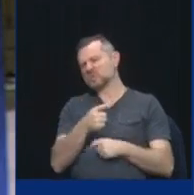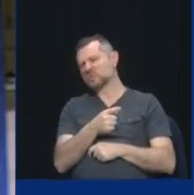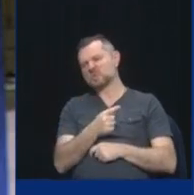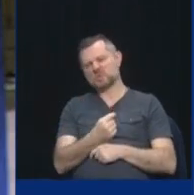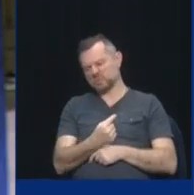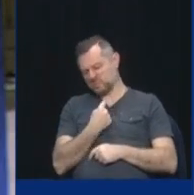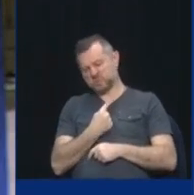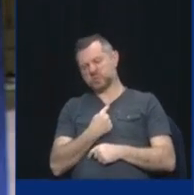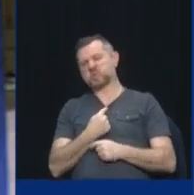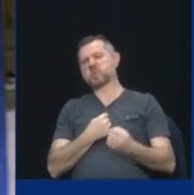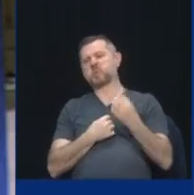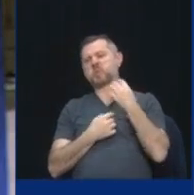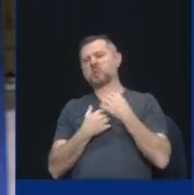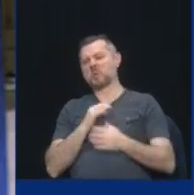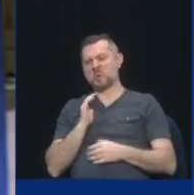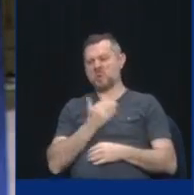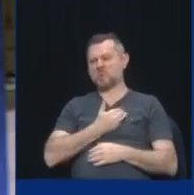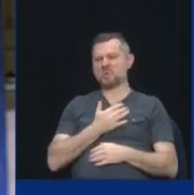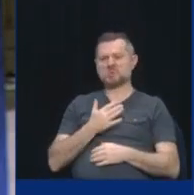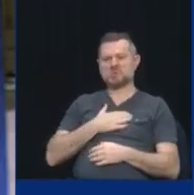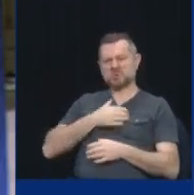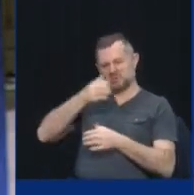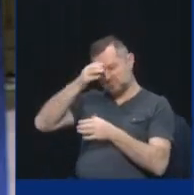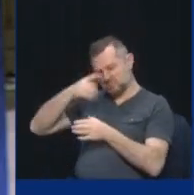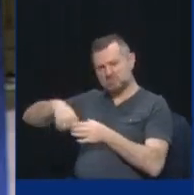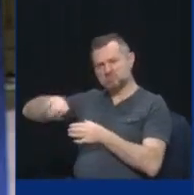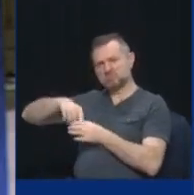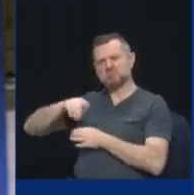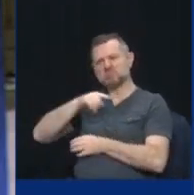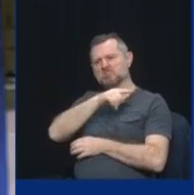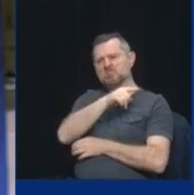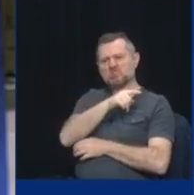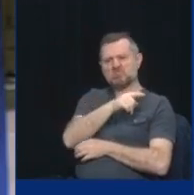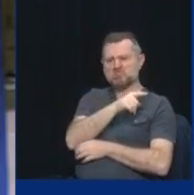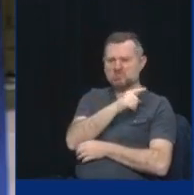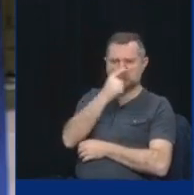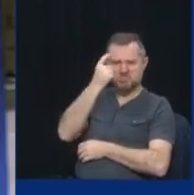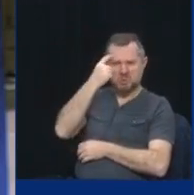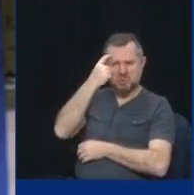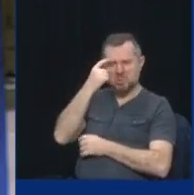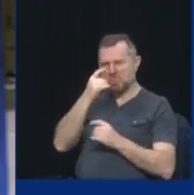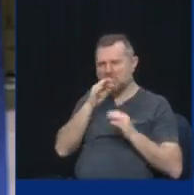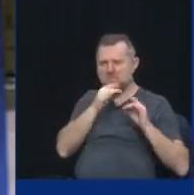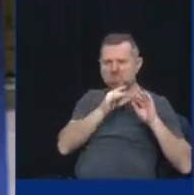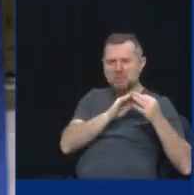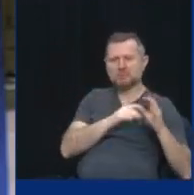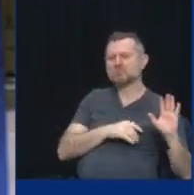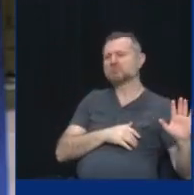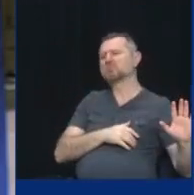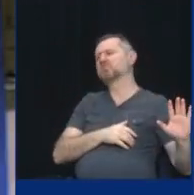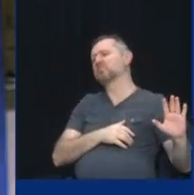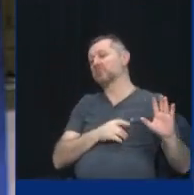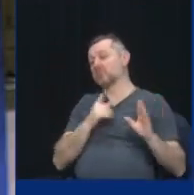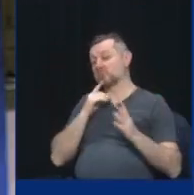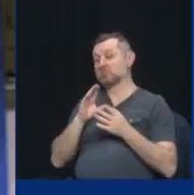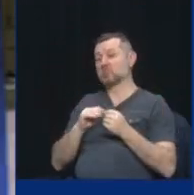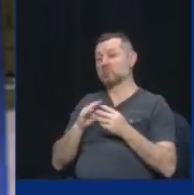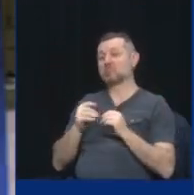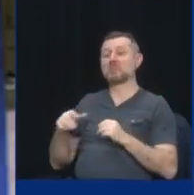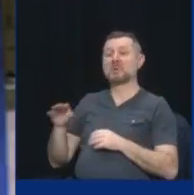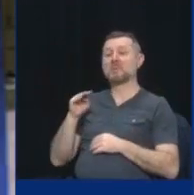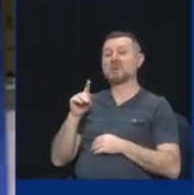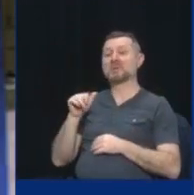realm of the bureaucracy?" And there are all sorts of stories. MTA says a